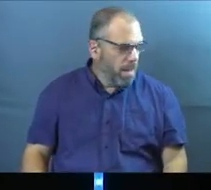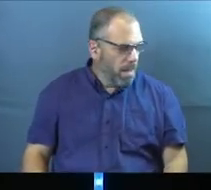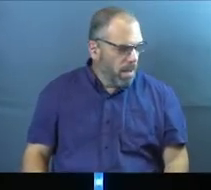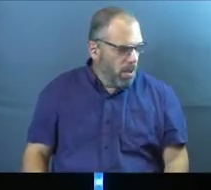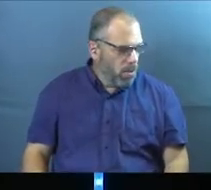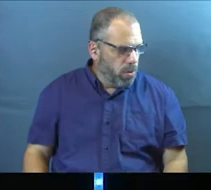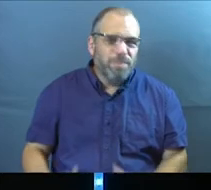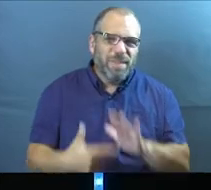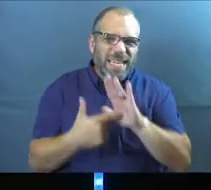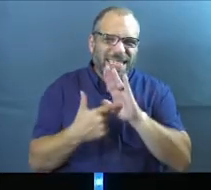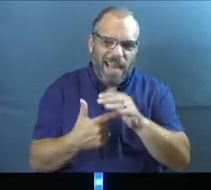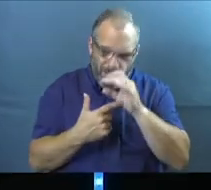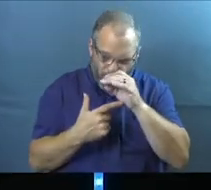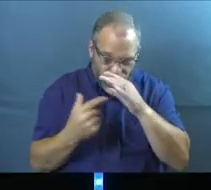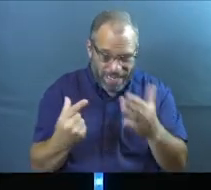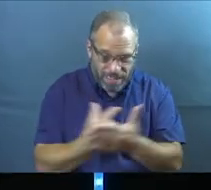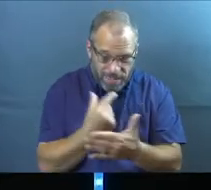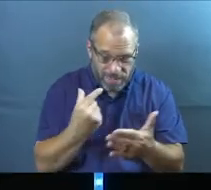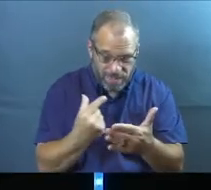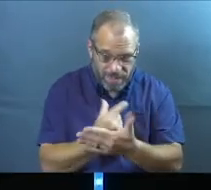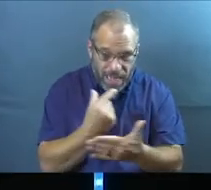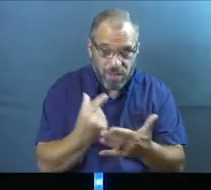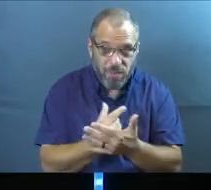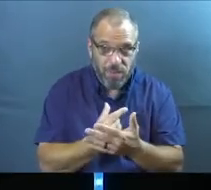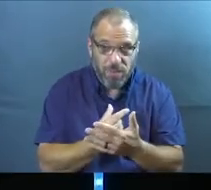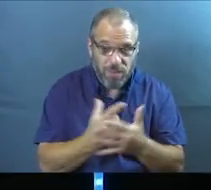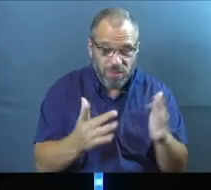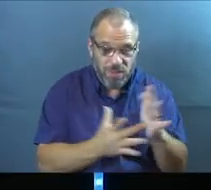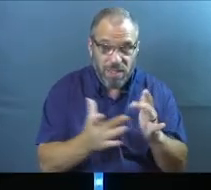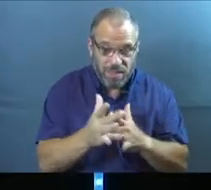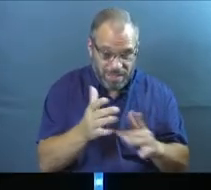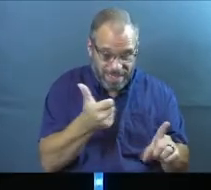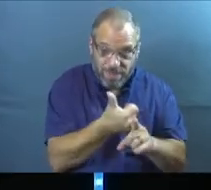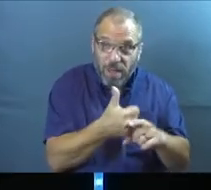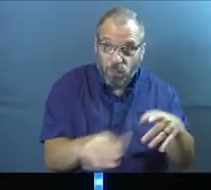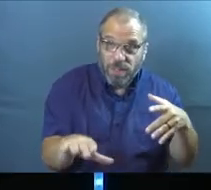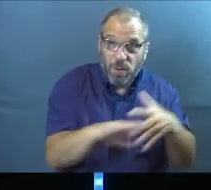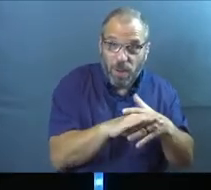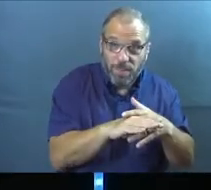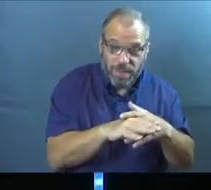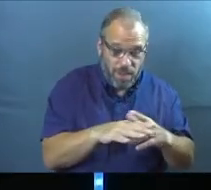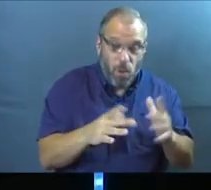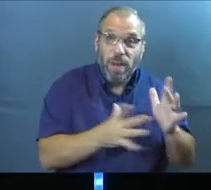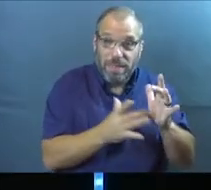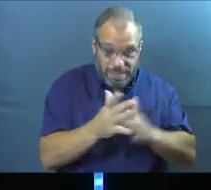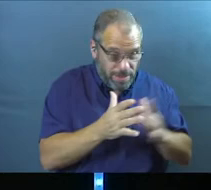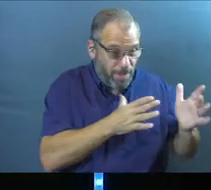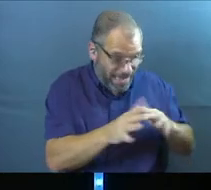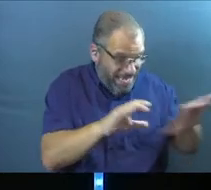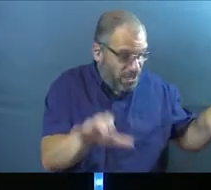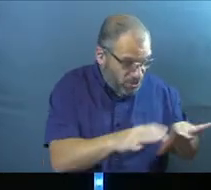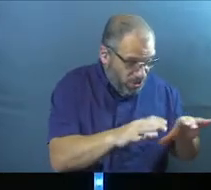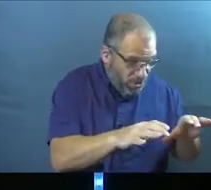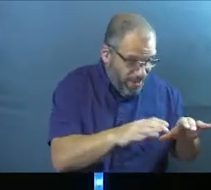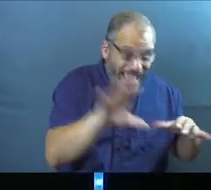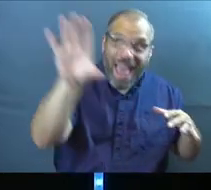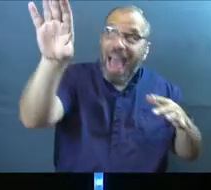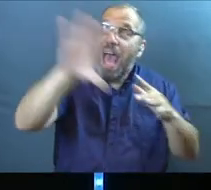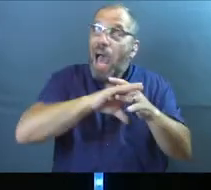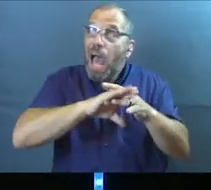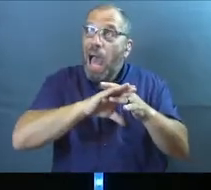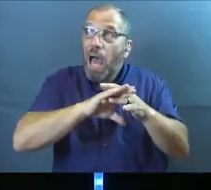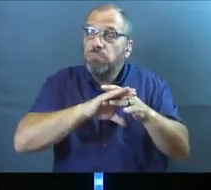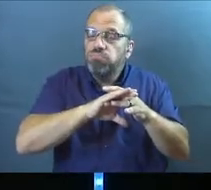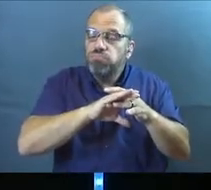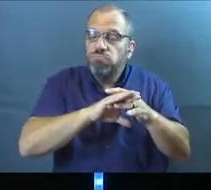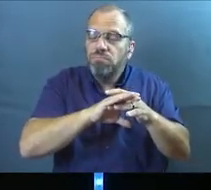I've got an example in the Gospels of Jesus getting interrupted himself, where he was planning to do one thing and he got interrupted with